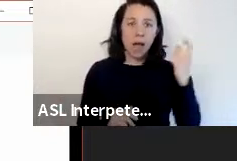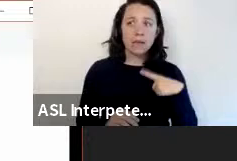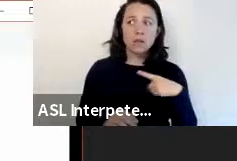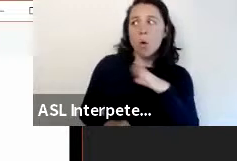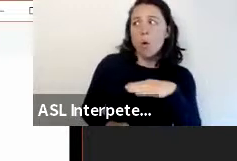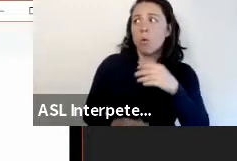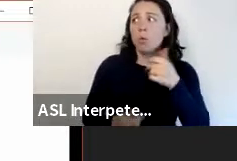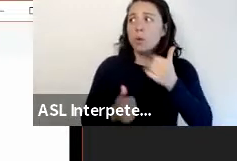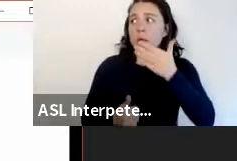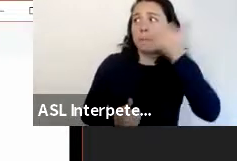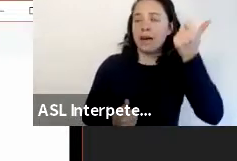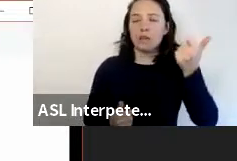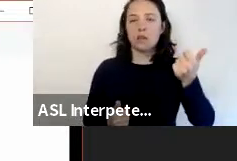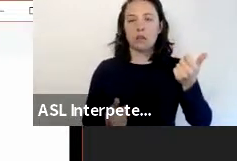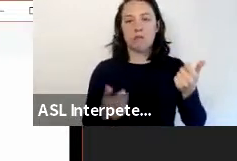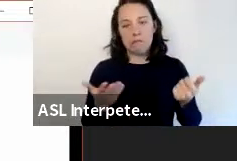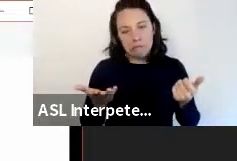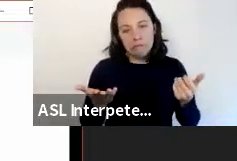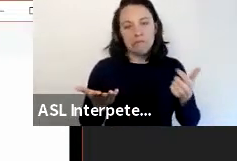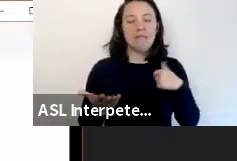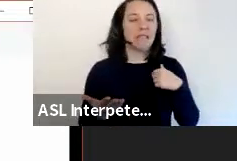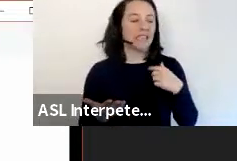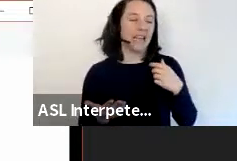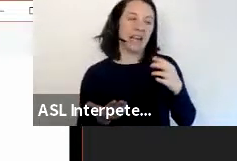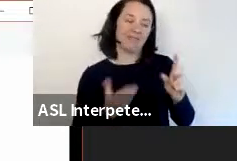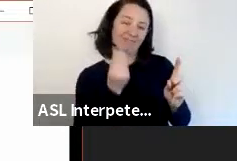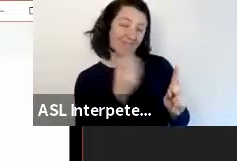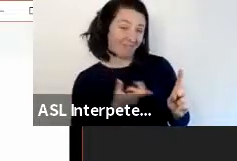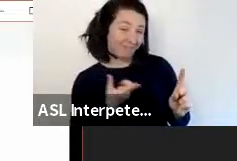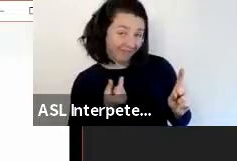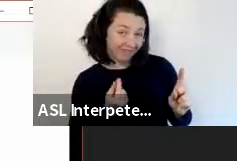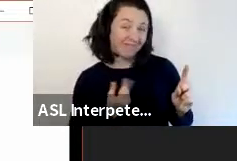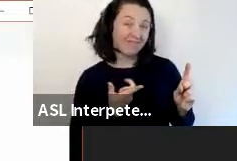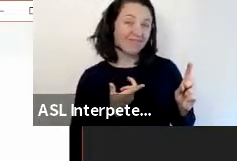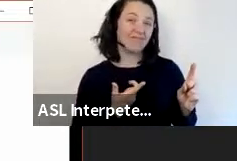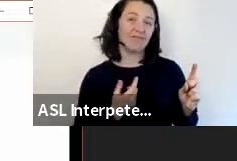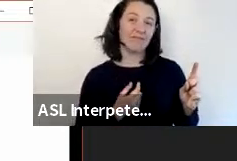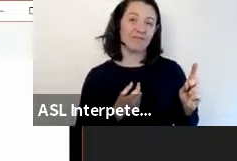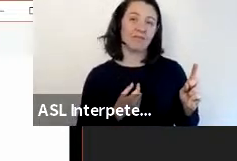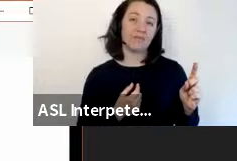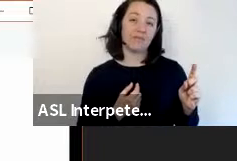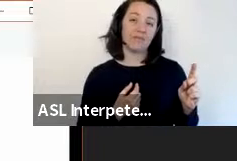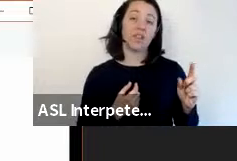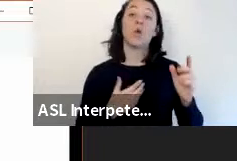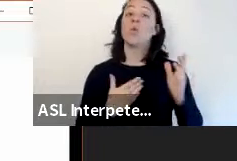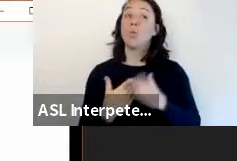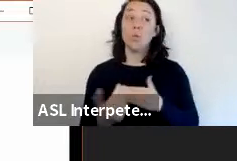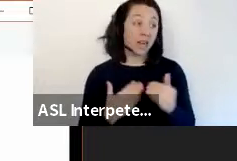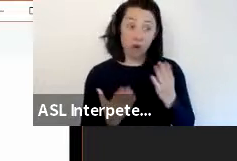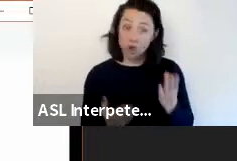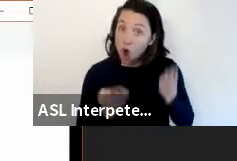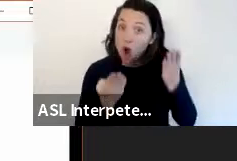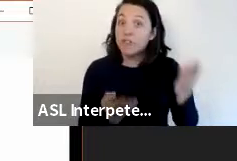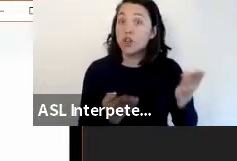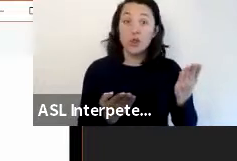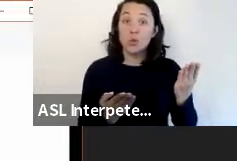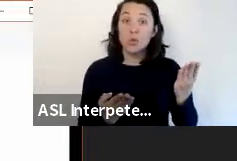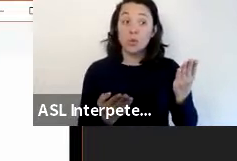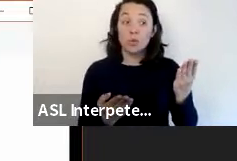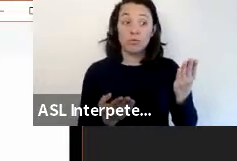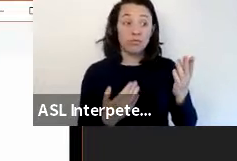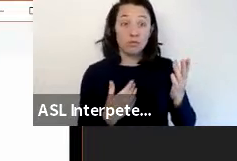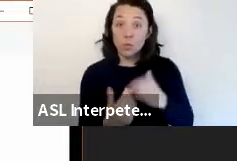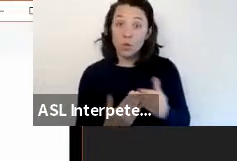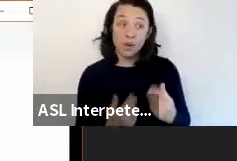one, what I like to say is with the one that's offered to you, the one that's in your arm is the